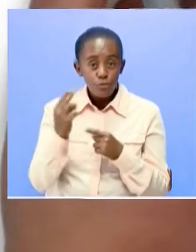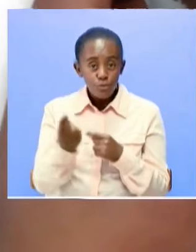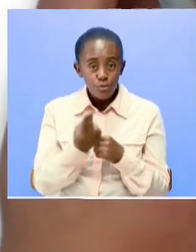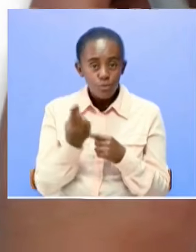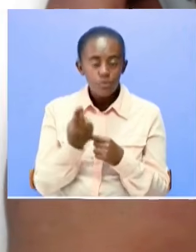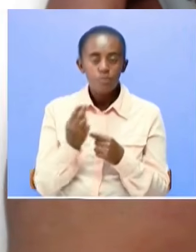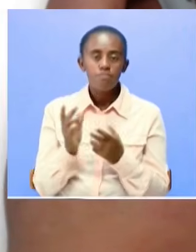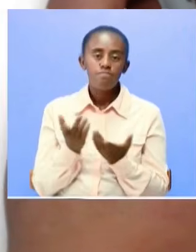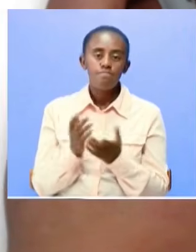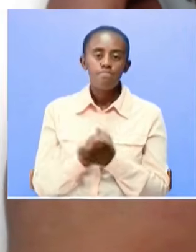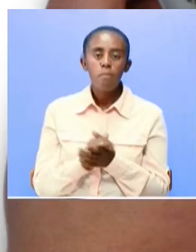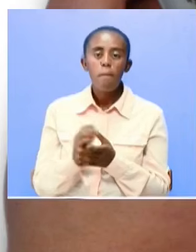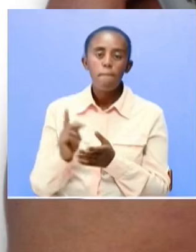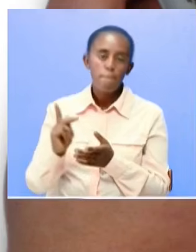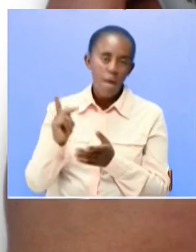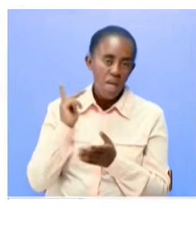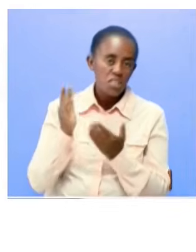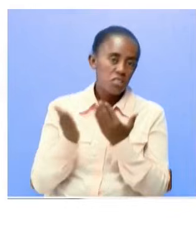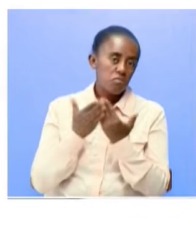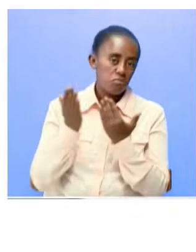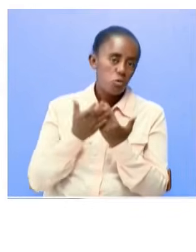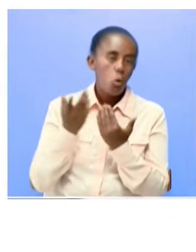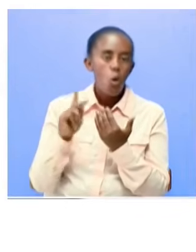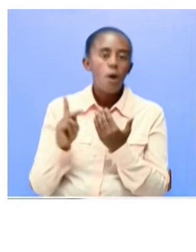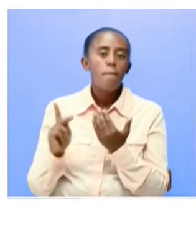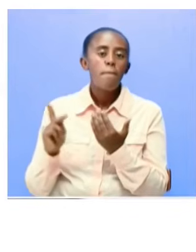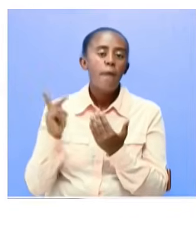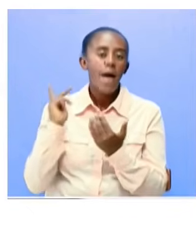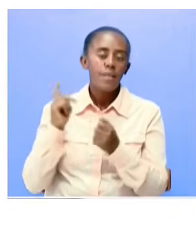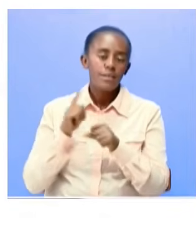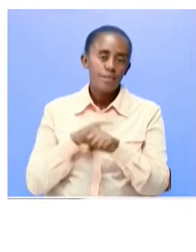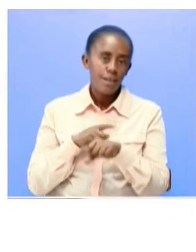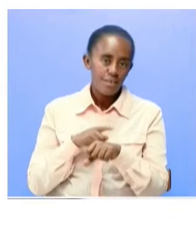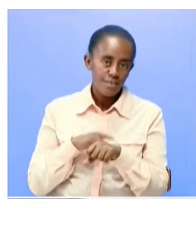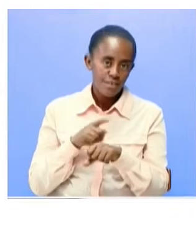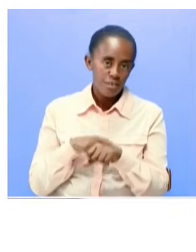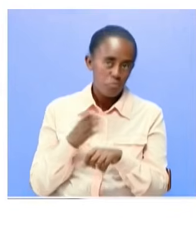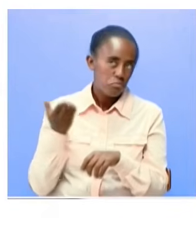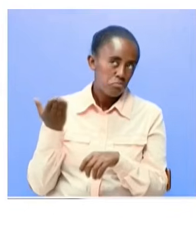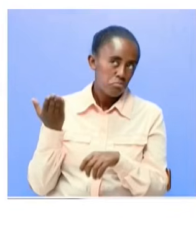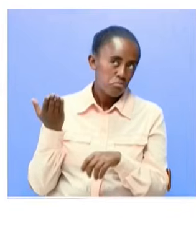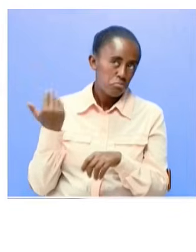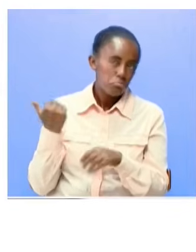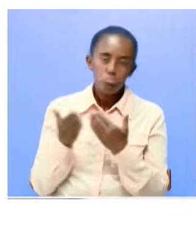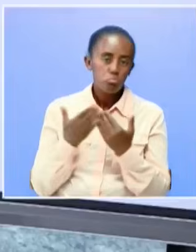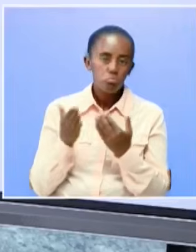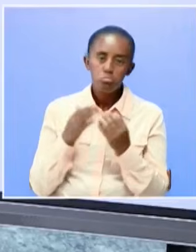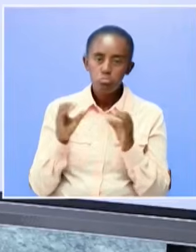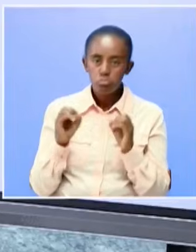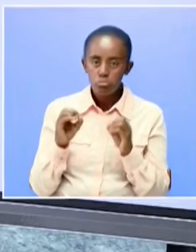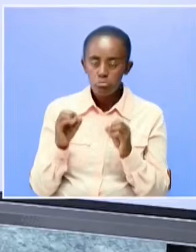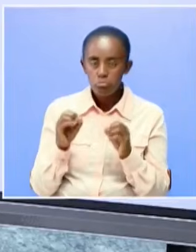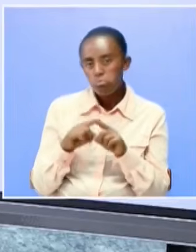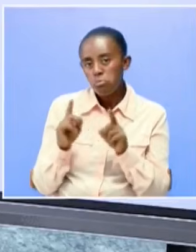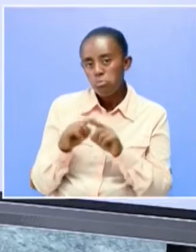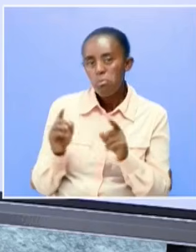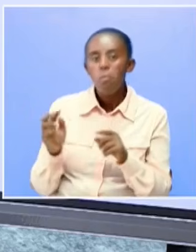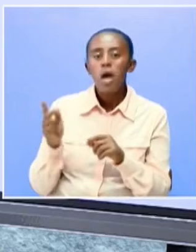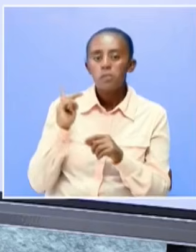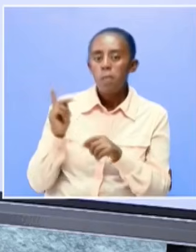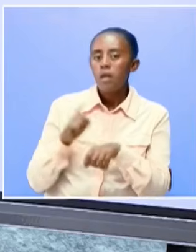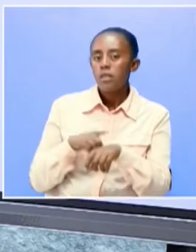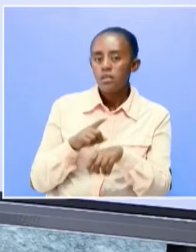past simple or past tense. Not only past simple, we have to use what? Past